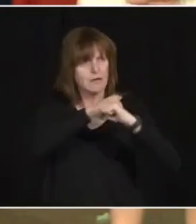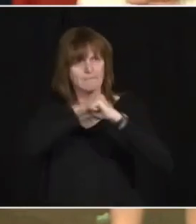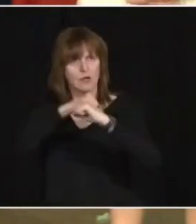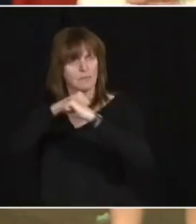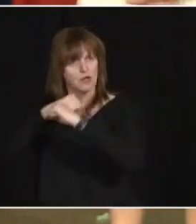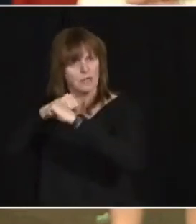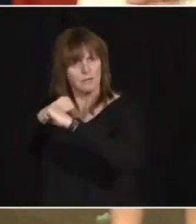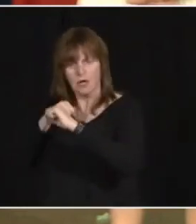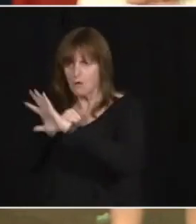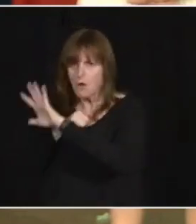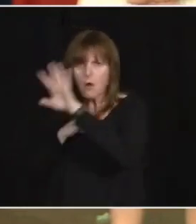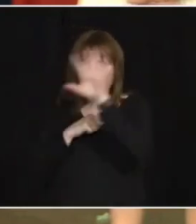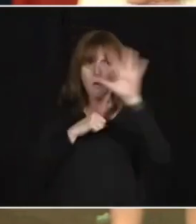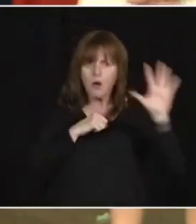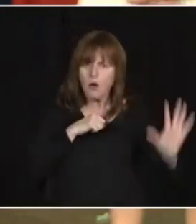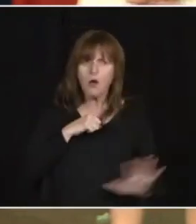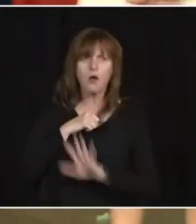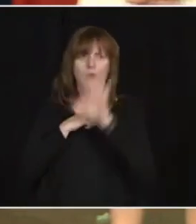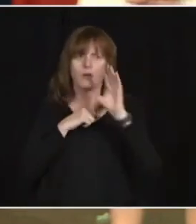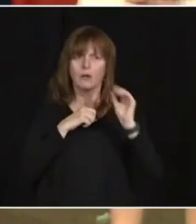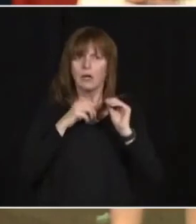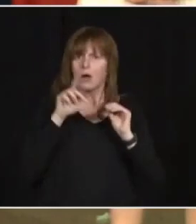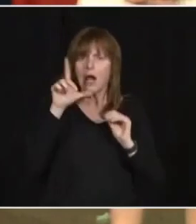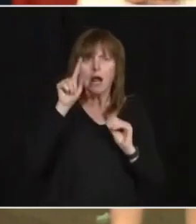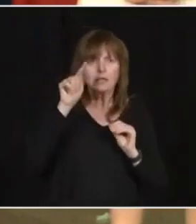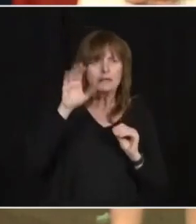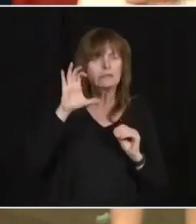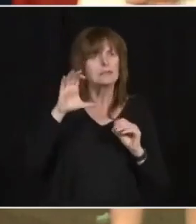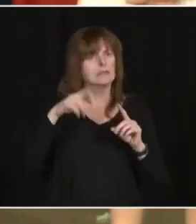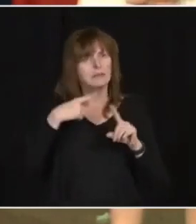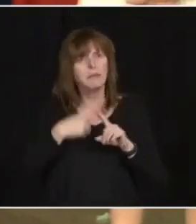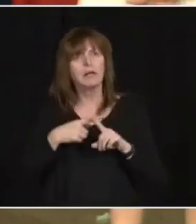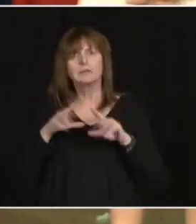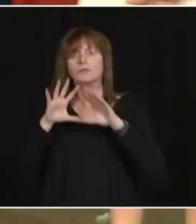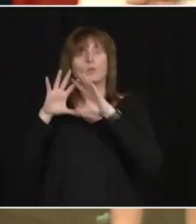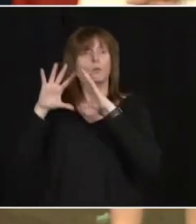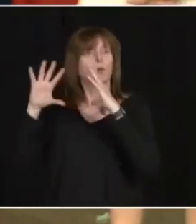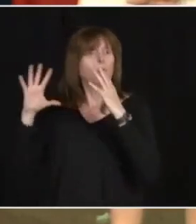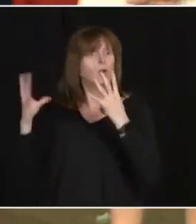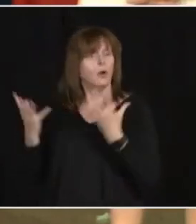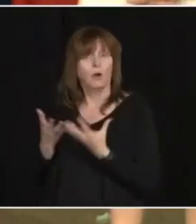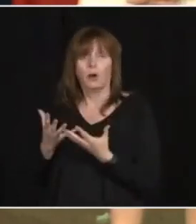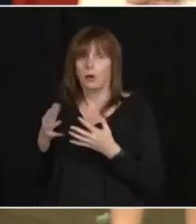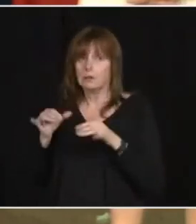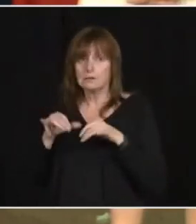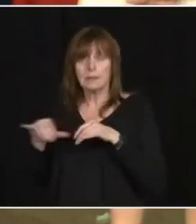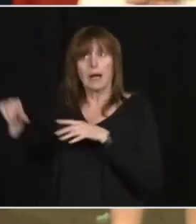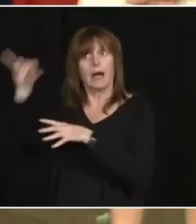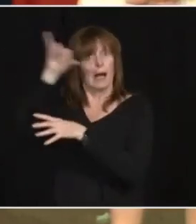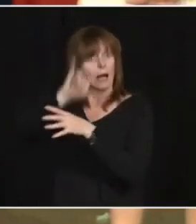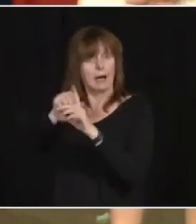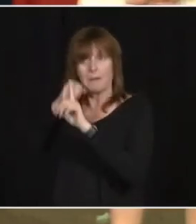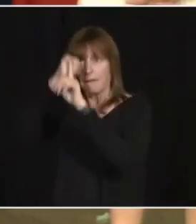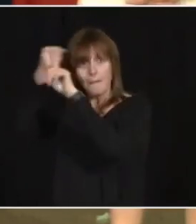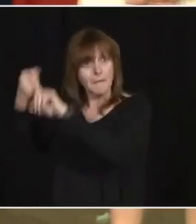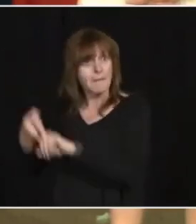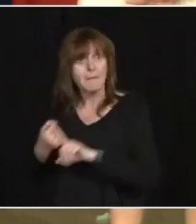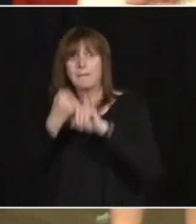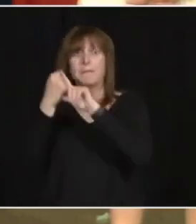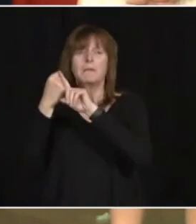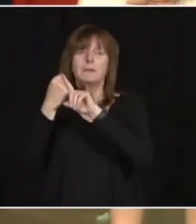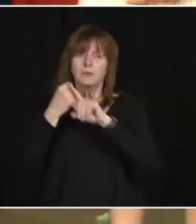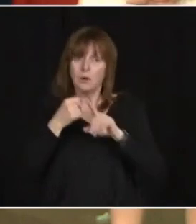homes being hit. This is an evolving science and evidence that our Chief Medical Officer of Health is working very